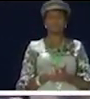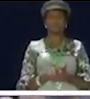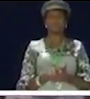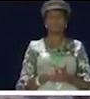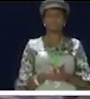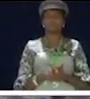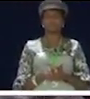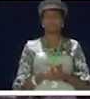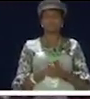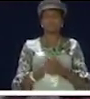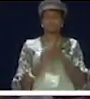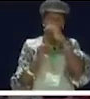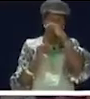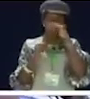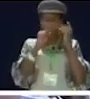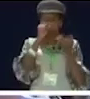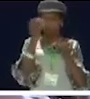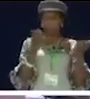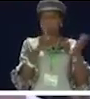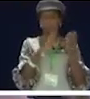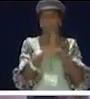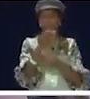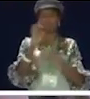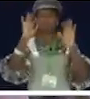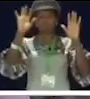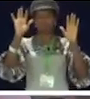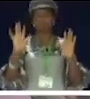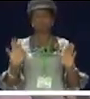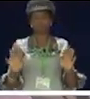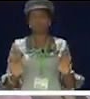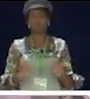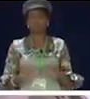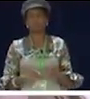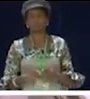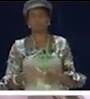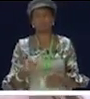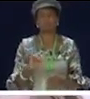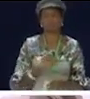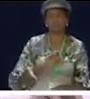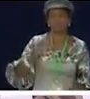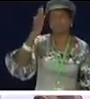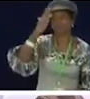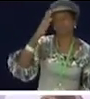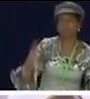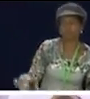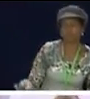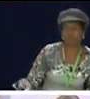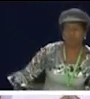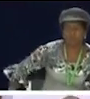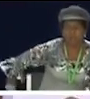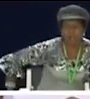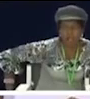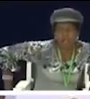I am serving the God of miracles. I know,